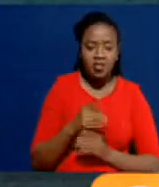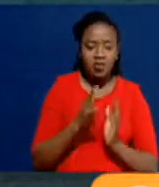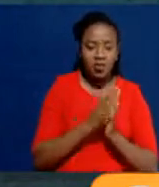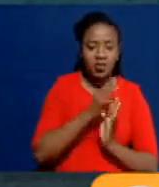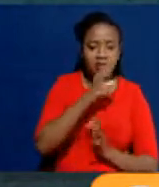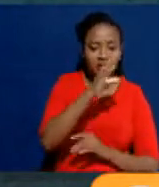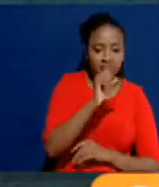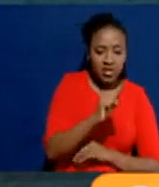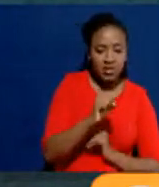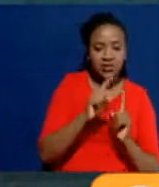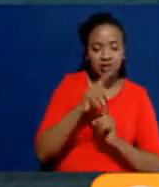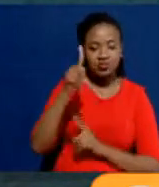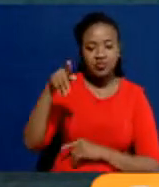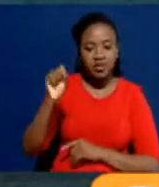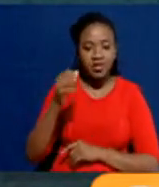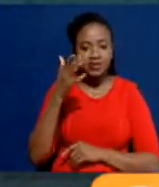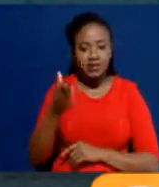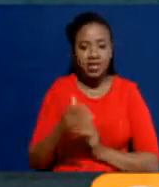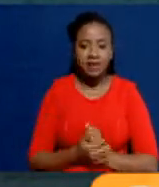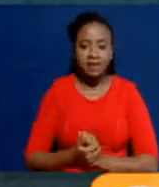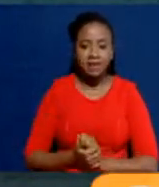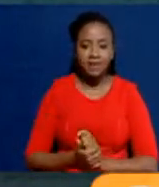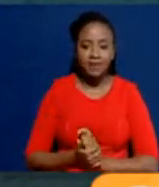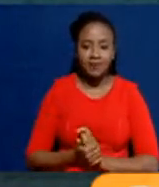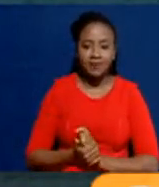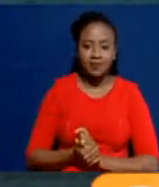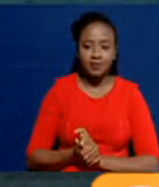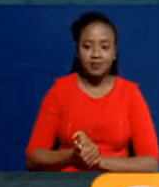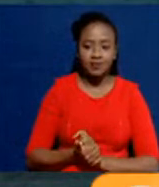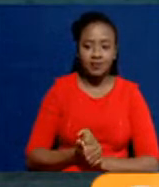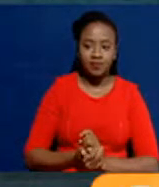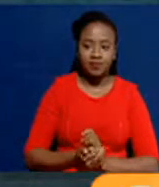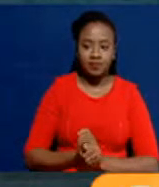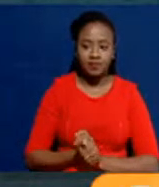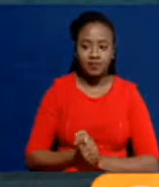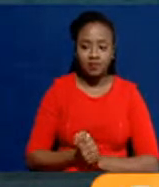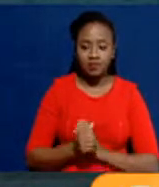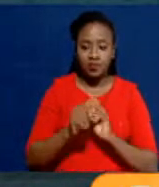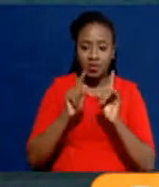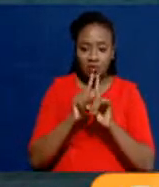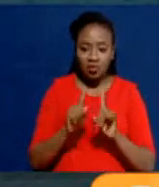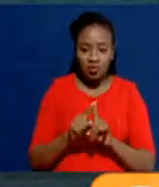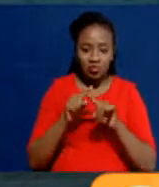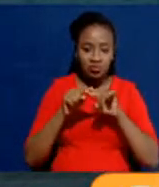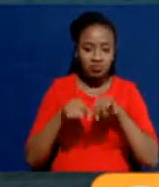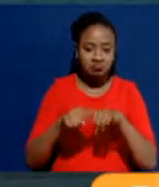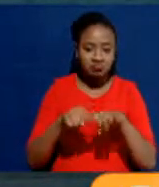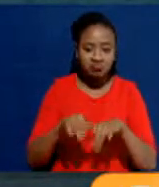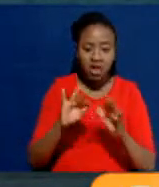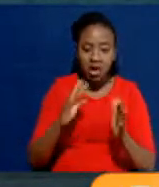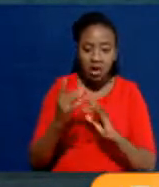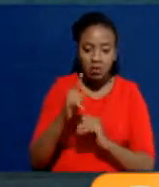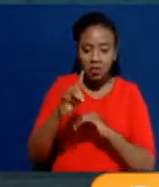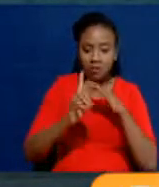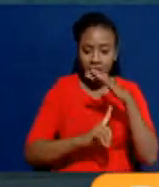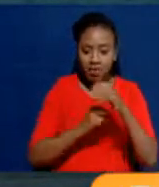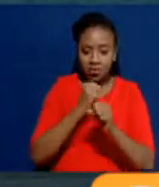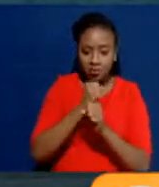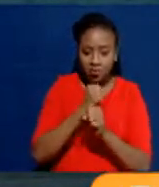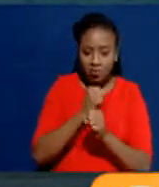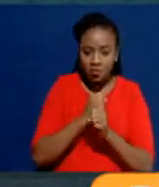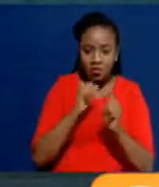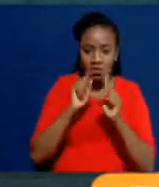PSs running the show. And there has been no gap, sincerely, if you look at how things have been running in the ministries. We have policies, we